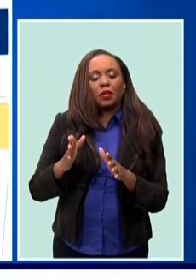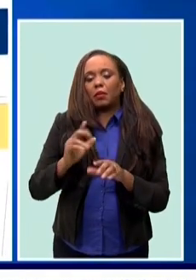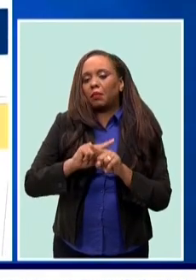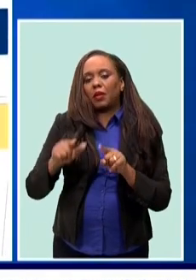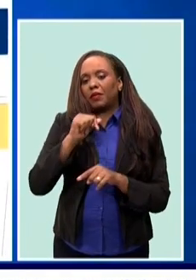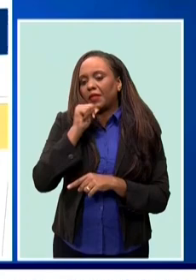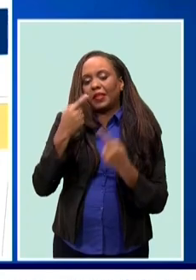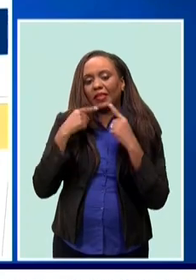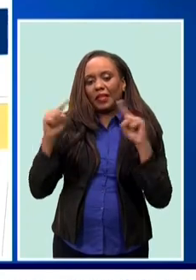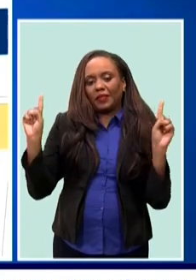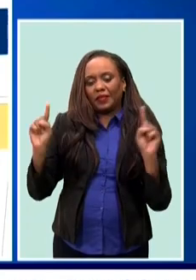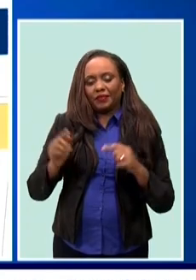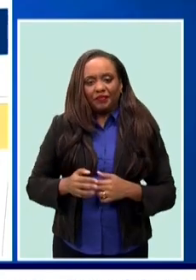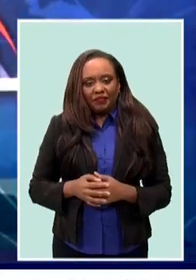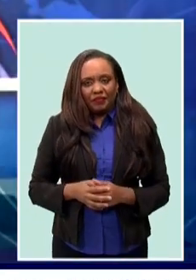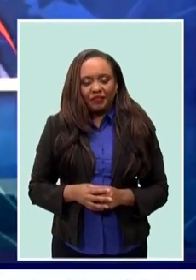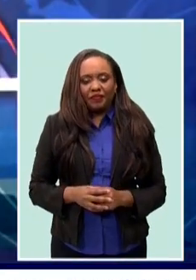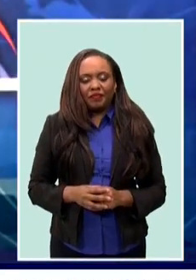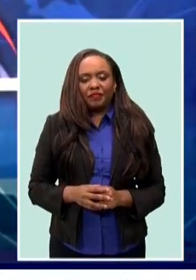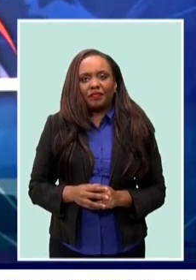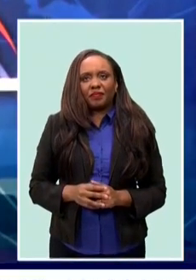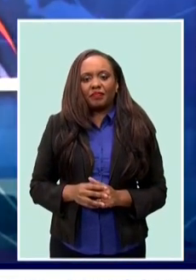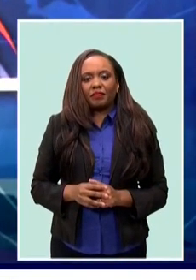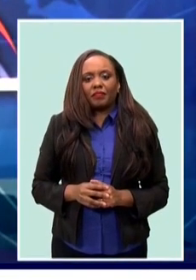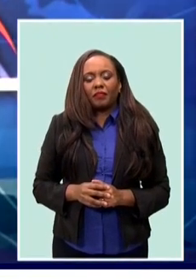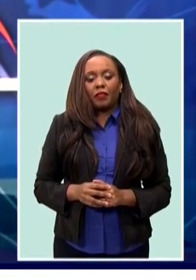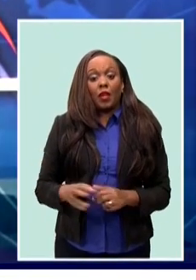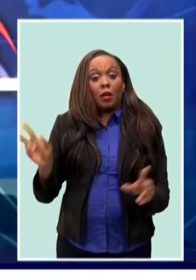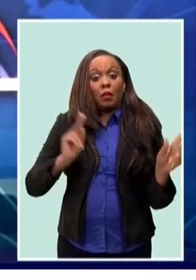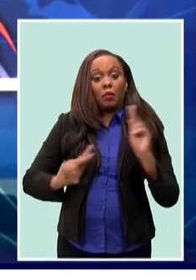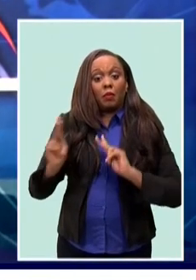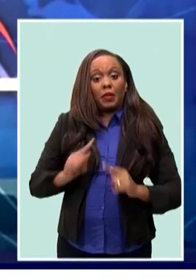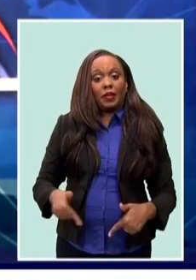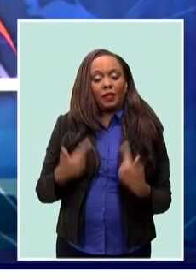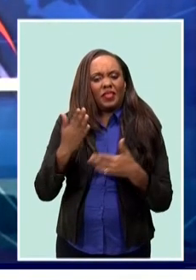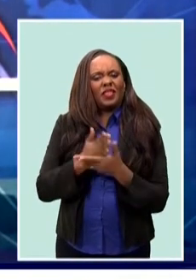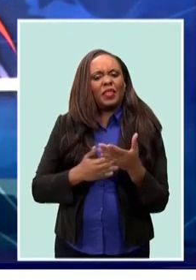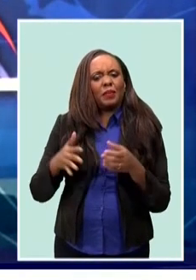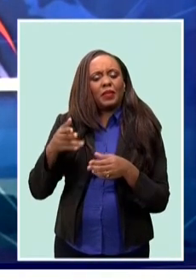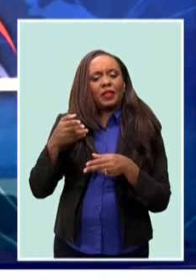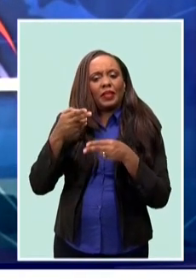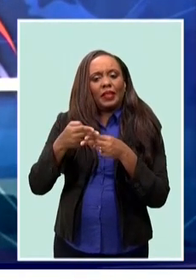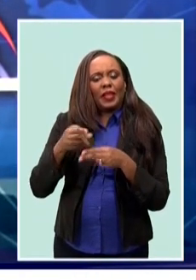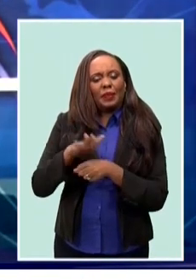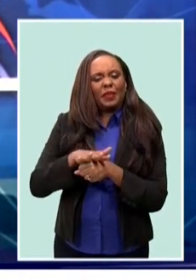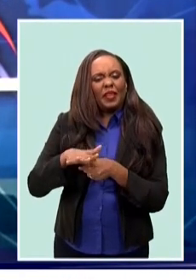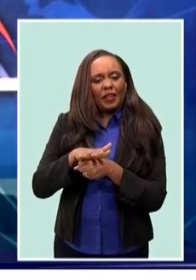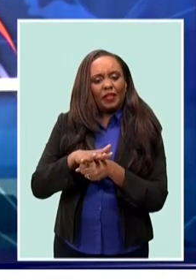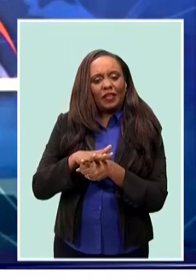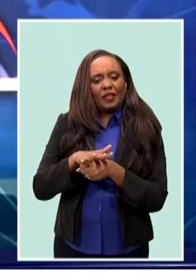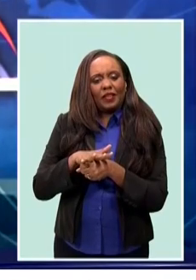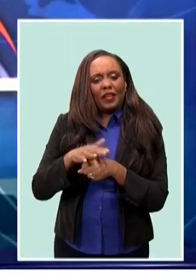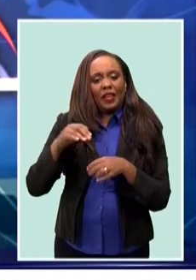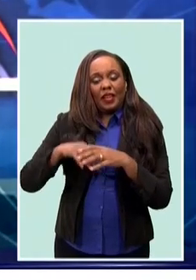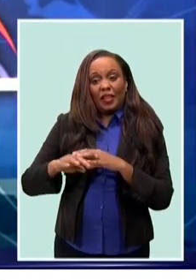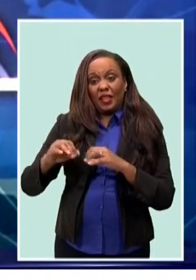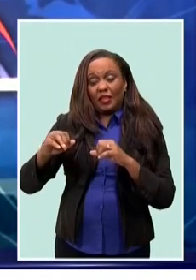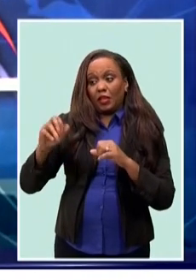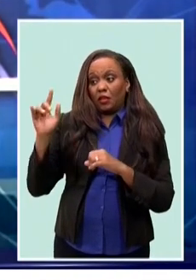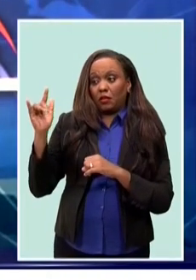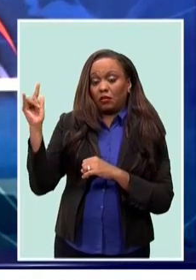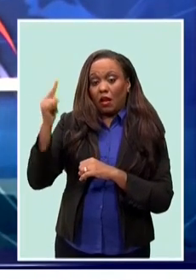Broom, CBC News. Well, the residents from some of the areas that have been named in that U.S. travel advisory